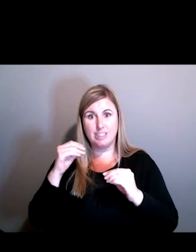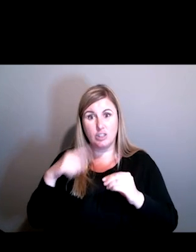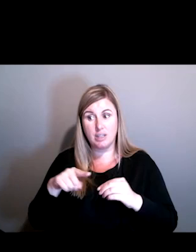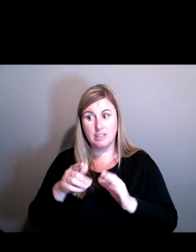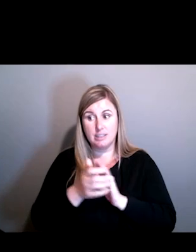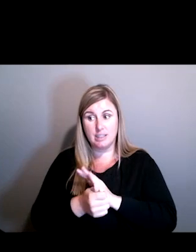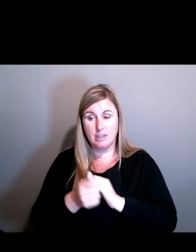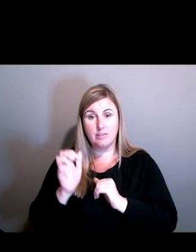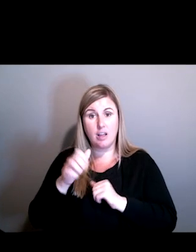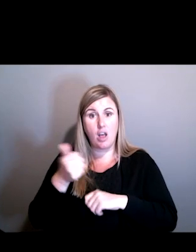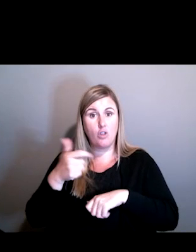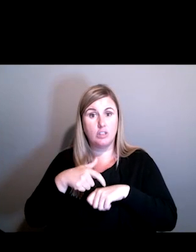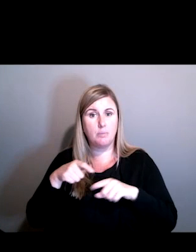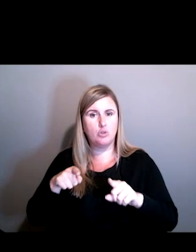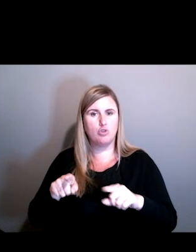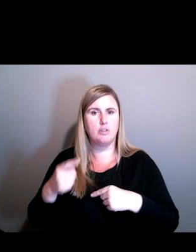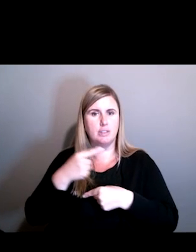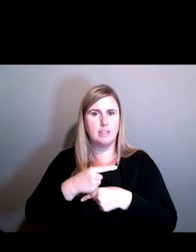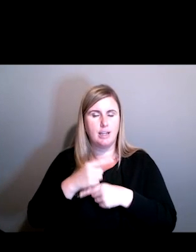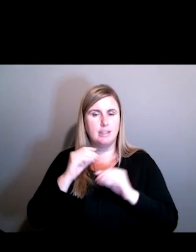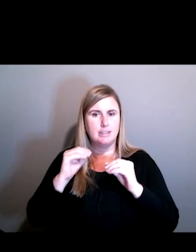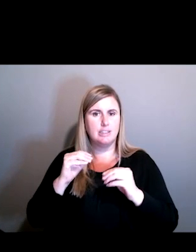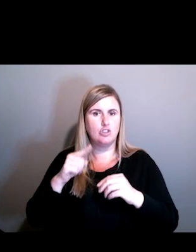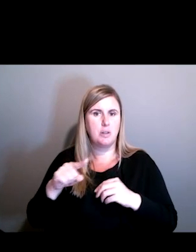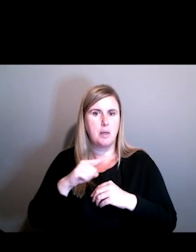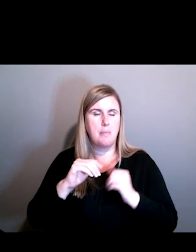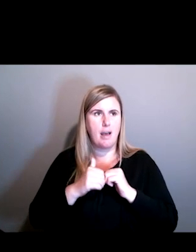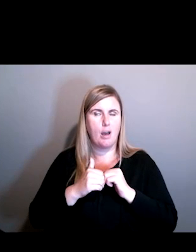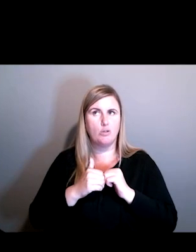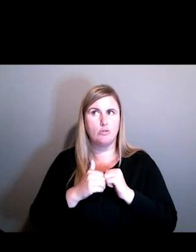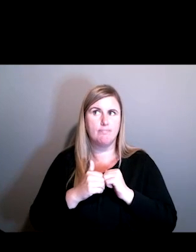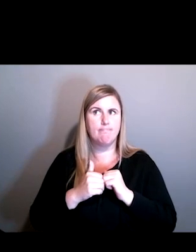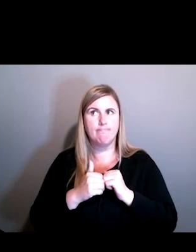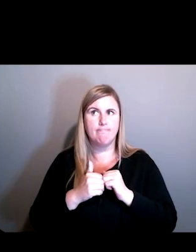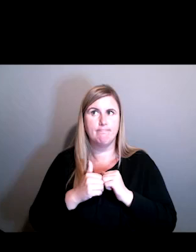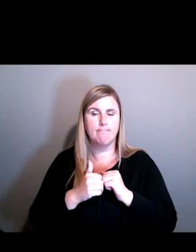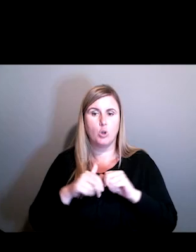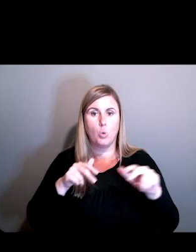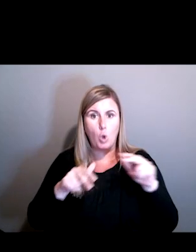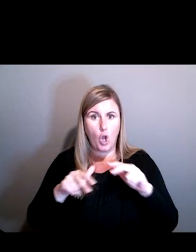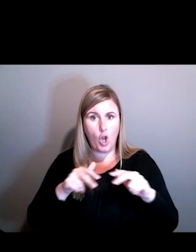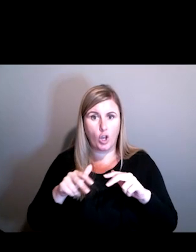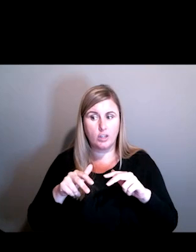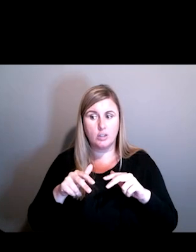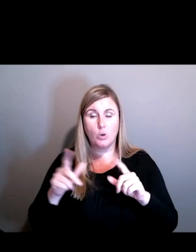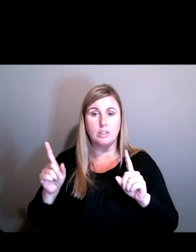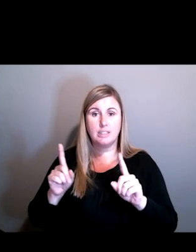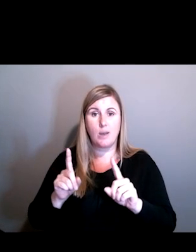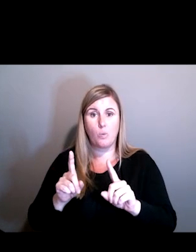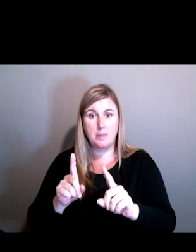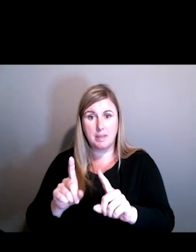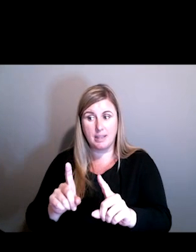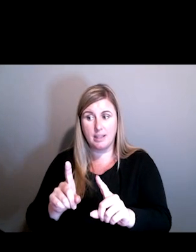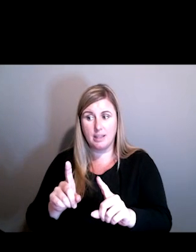teach them this skill at other times throughout the day and teach them how to walk our stay with